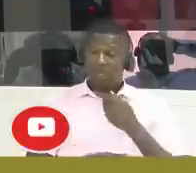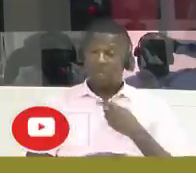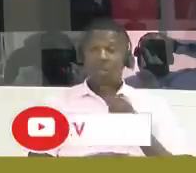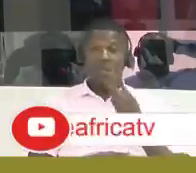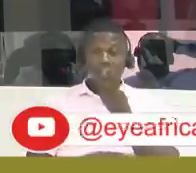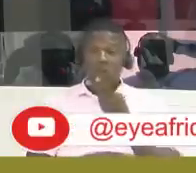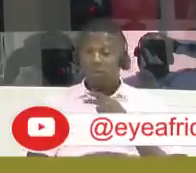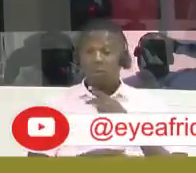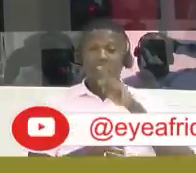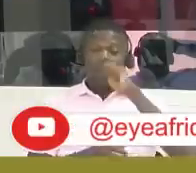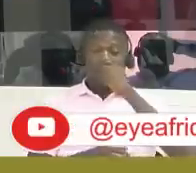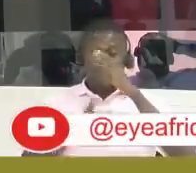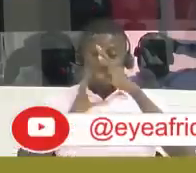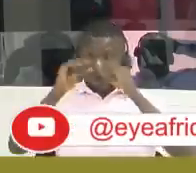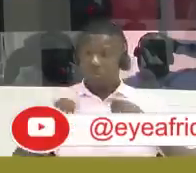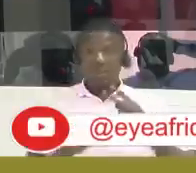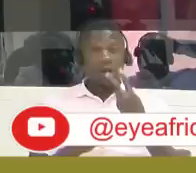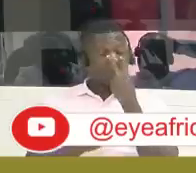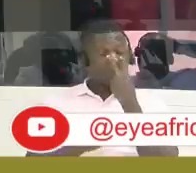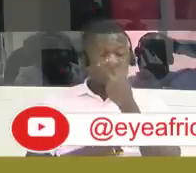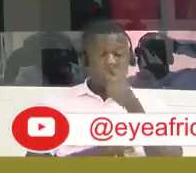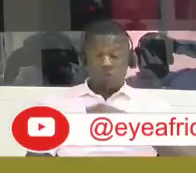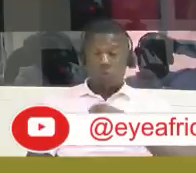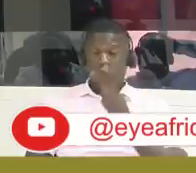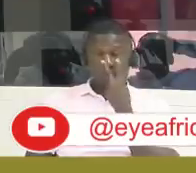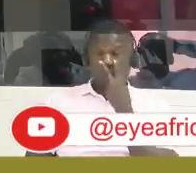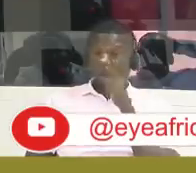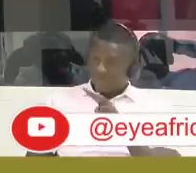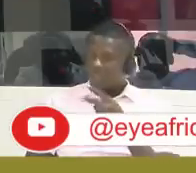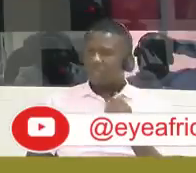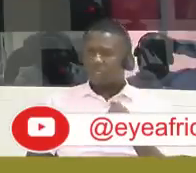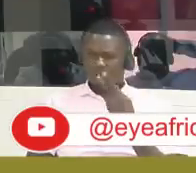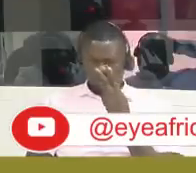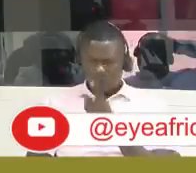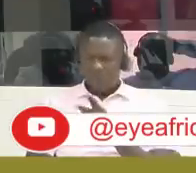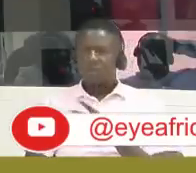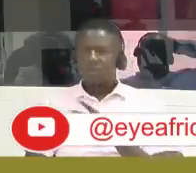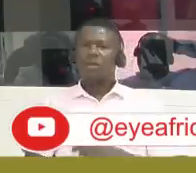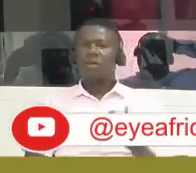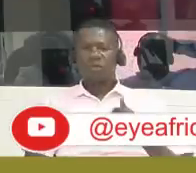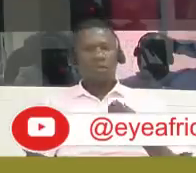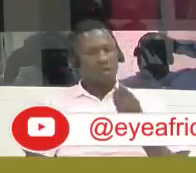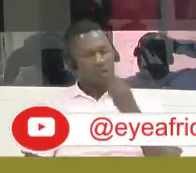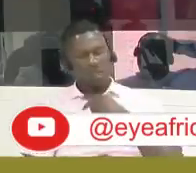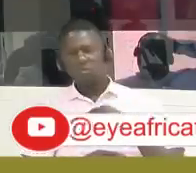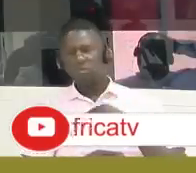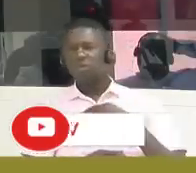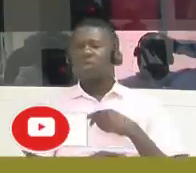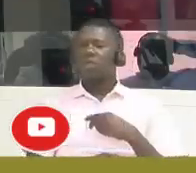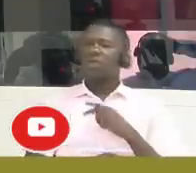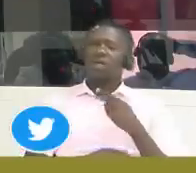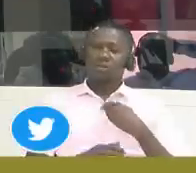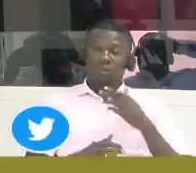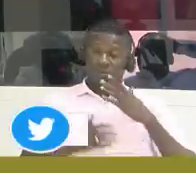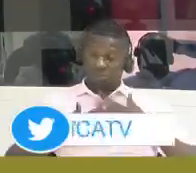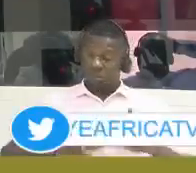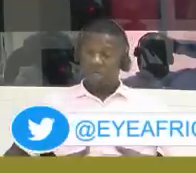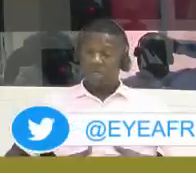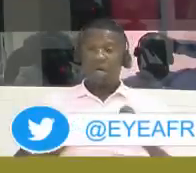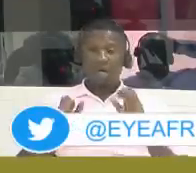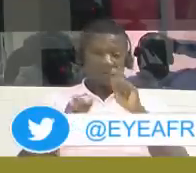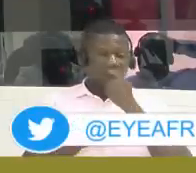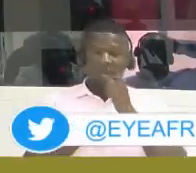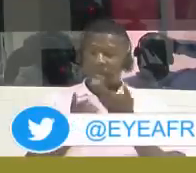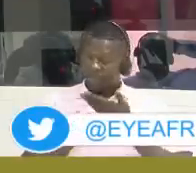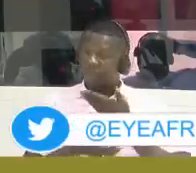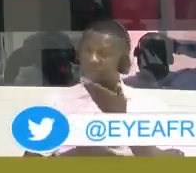eye. I saw him. People are coming, some will say, I saw him, he's dead. I saw his body lifeless.